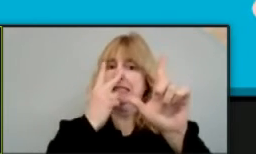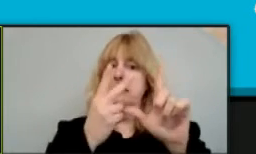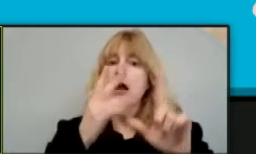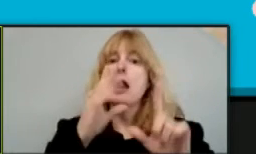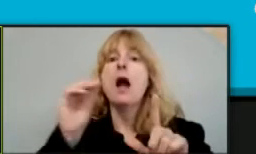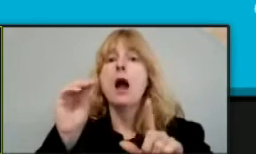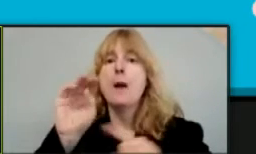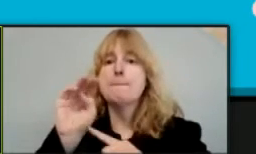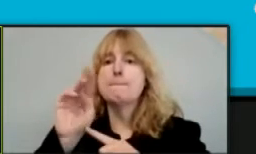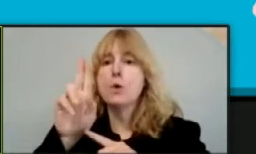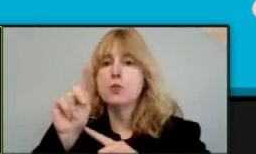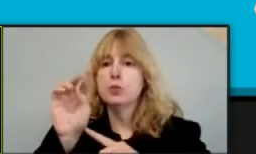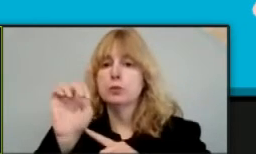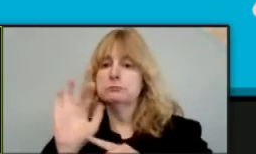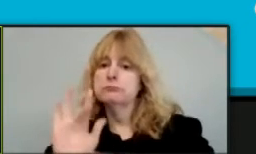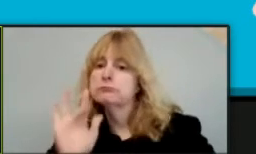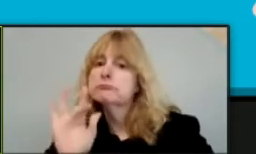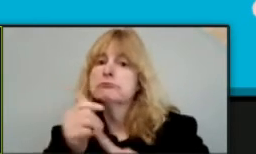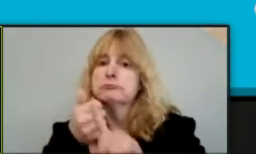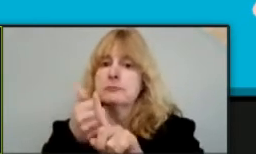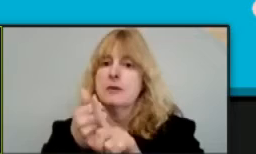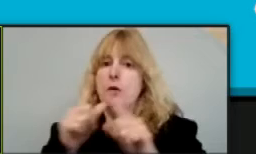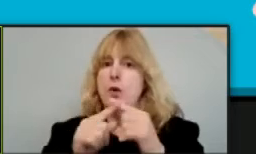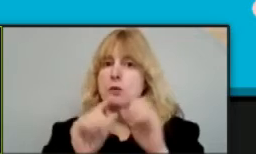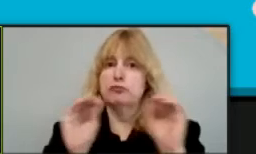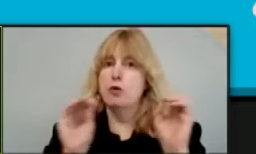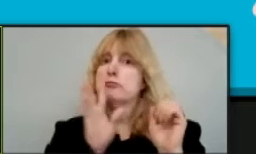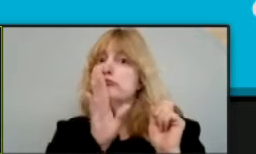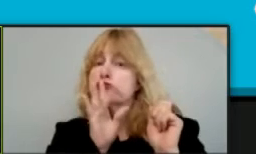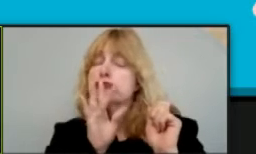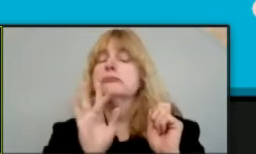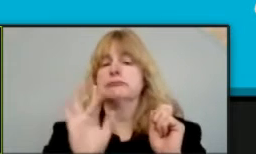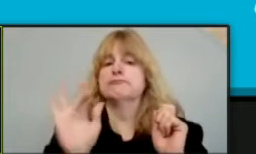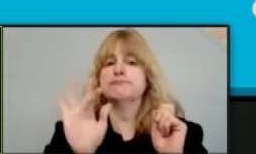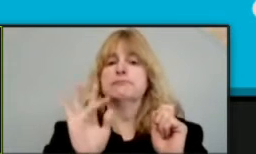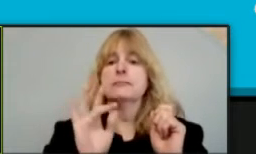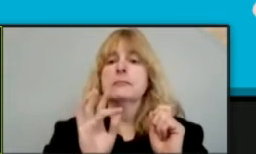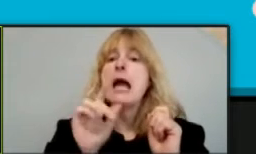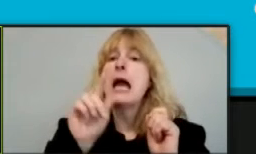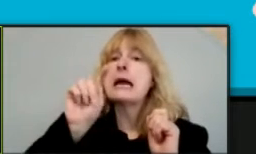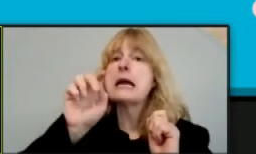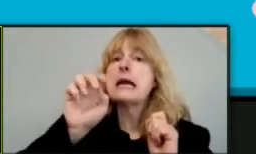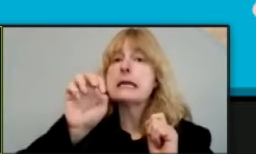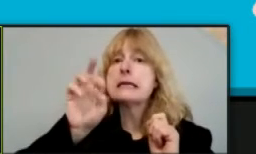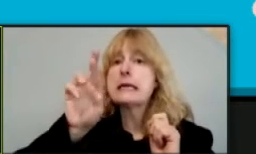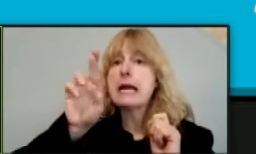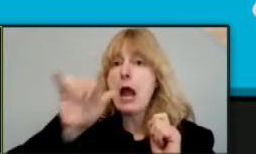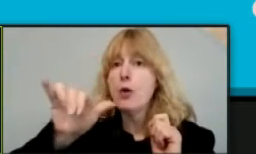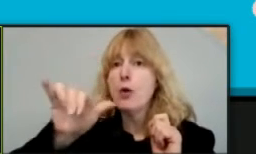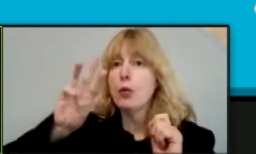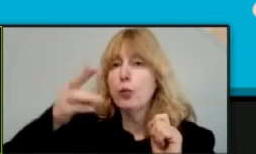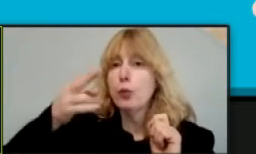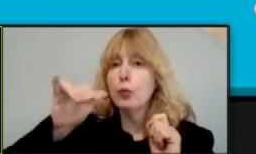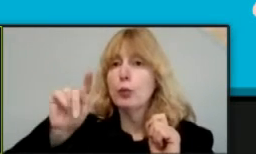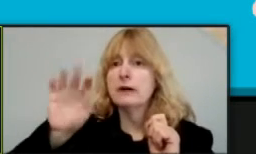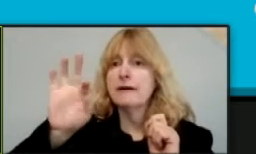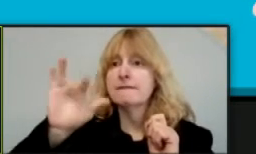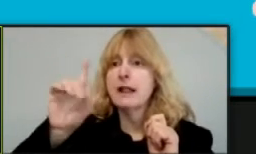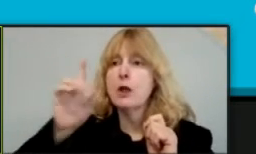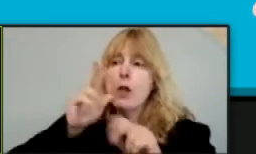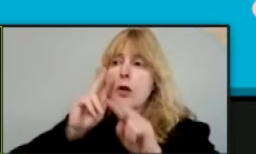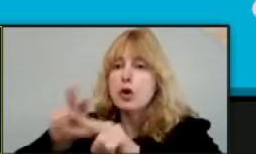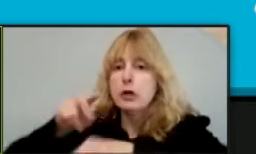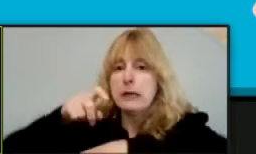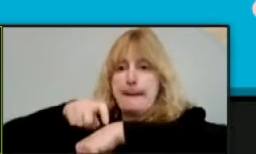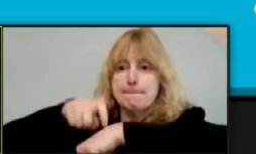well. Terry Whitfield is our timekeeper. He will chat you your remaining time, so keep an eye on your chat. If you go